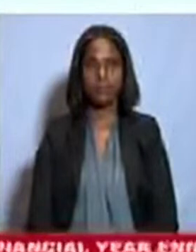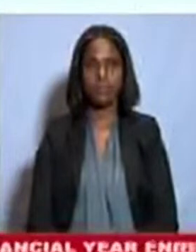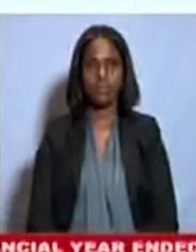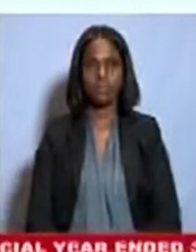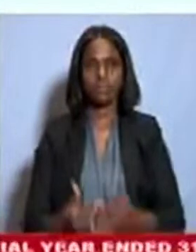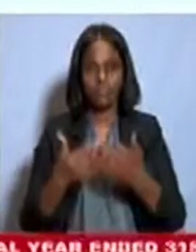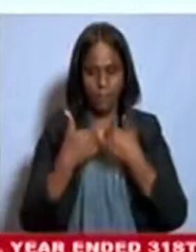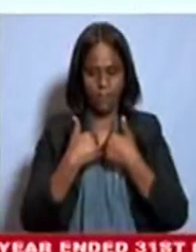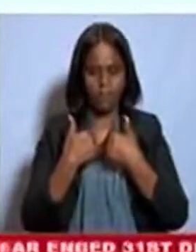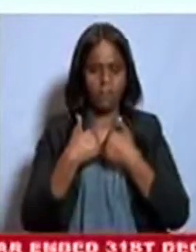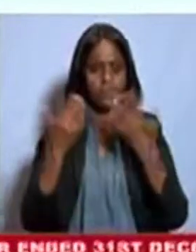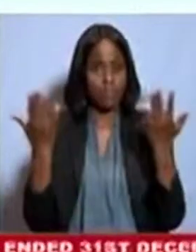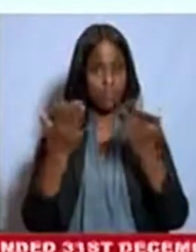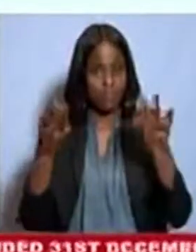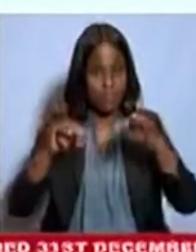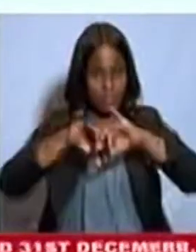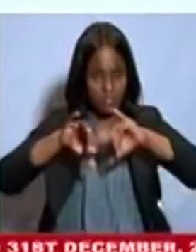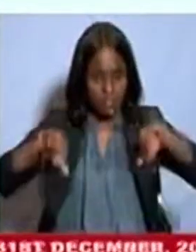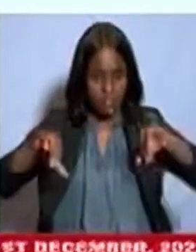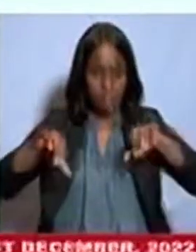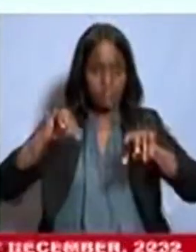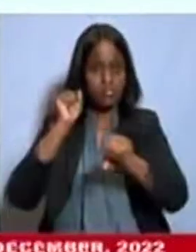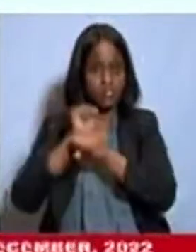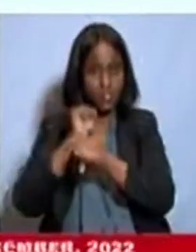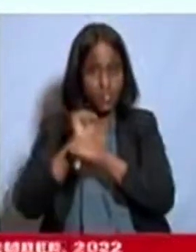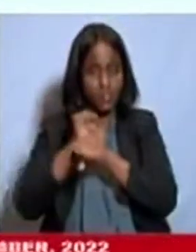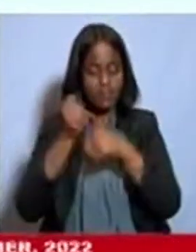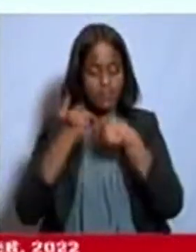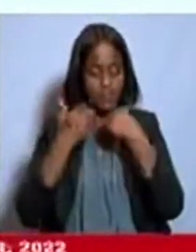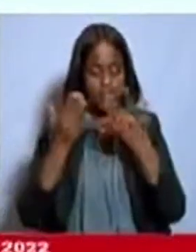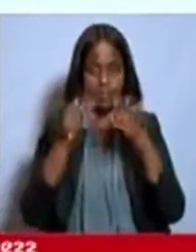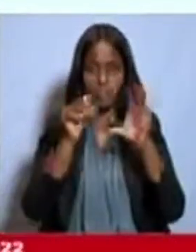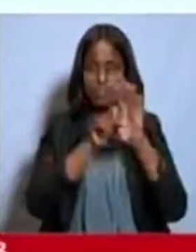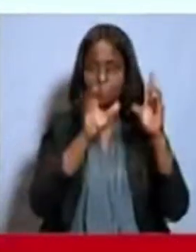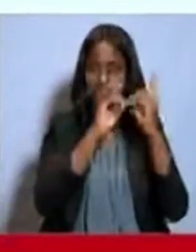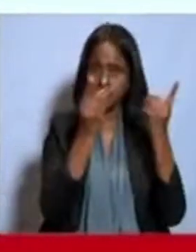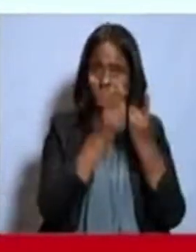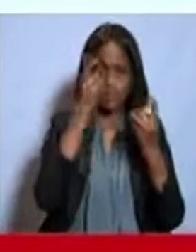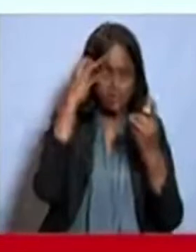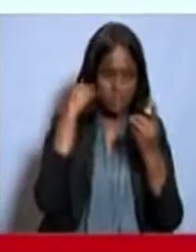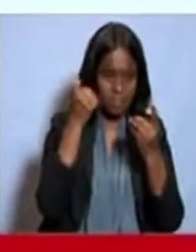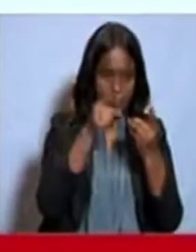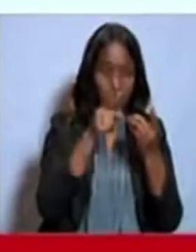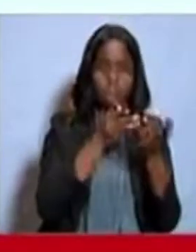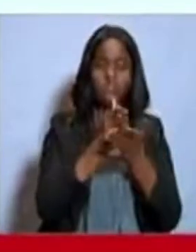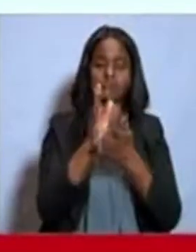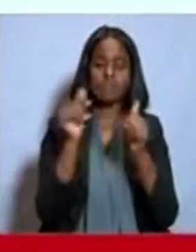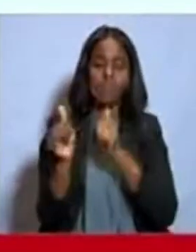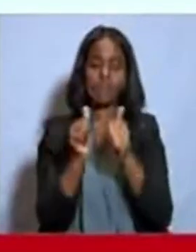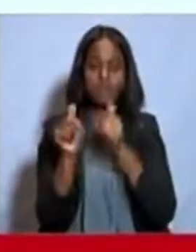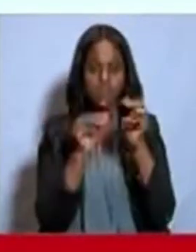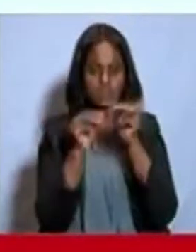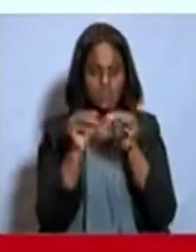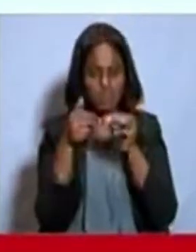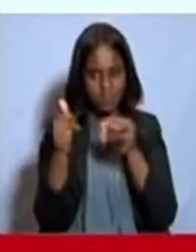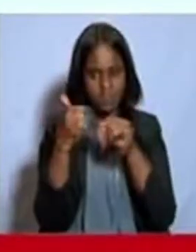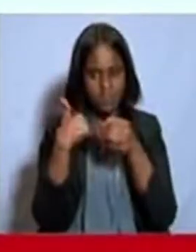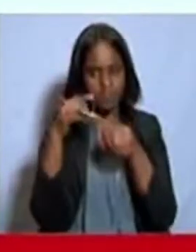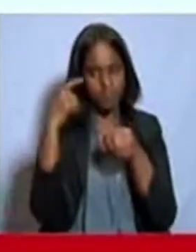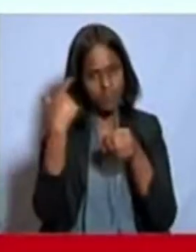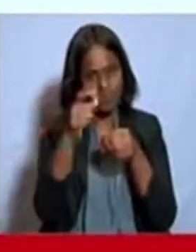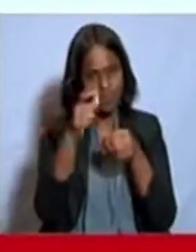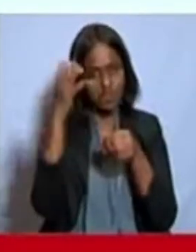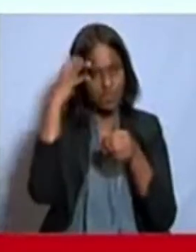There was no segregation of duties at the district office. Corrective action, management has charged the